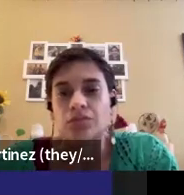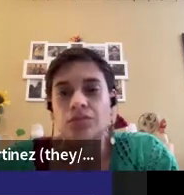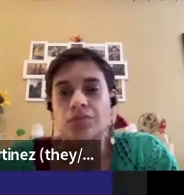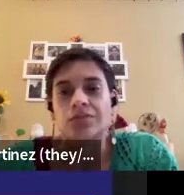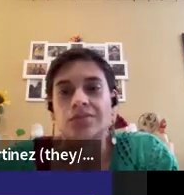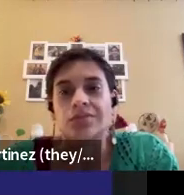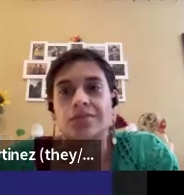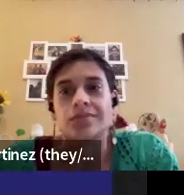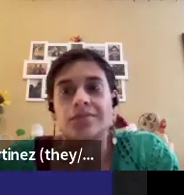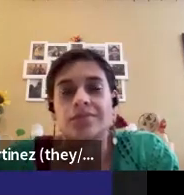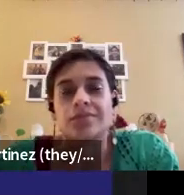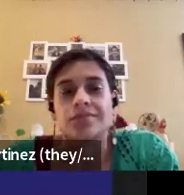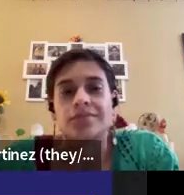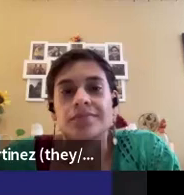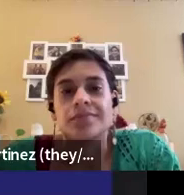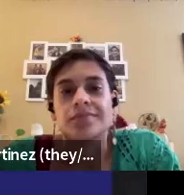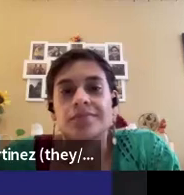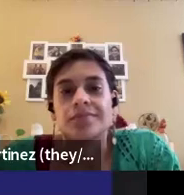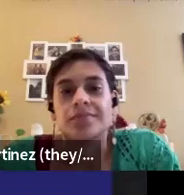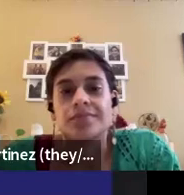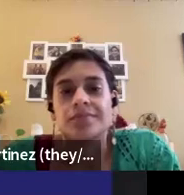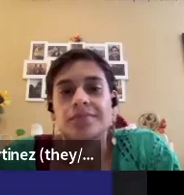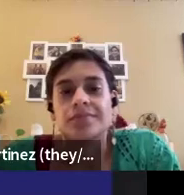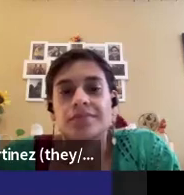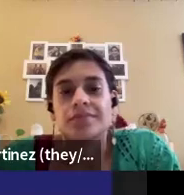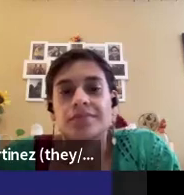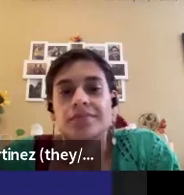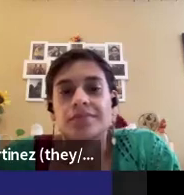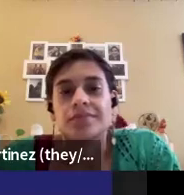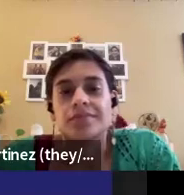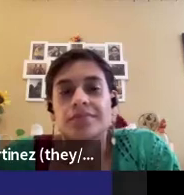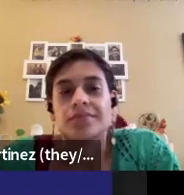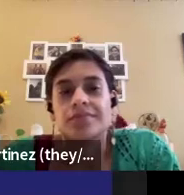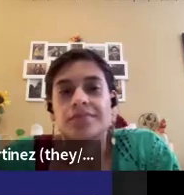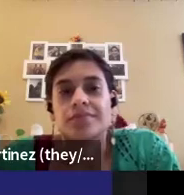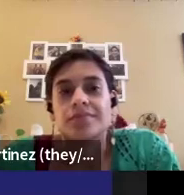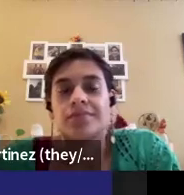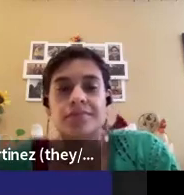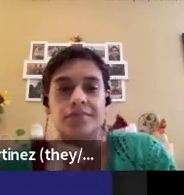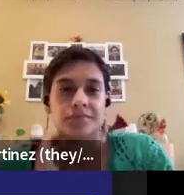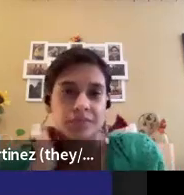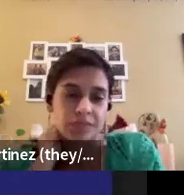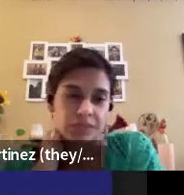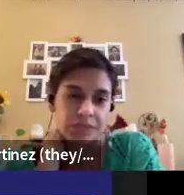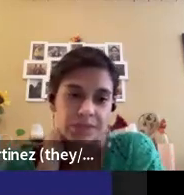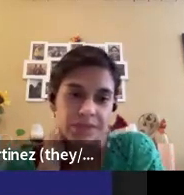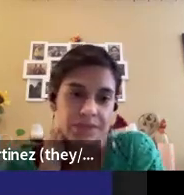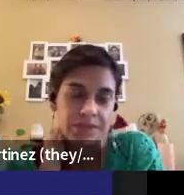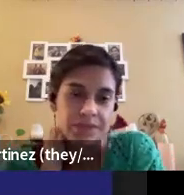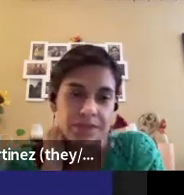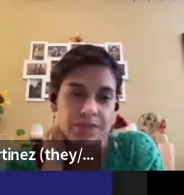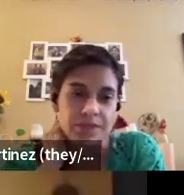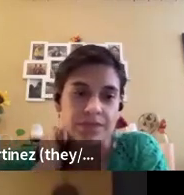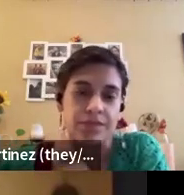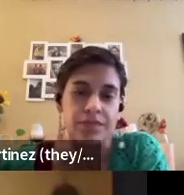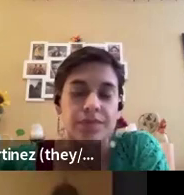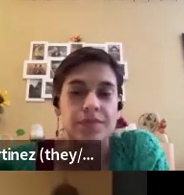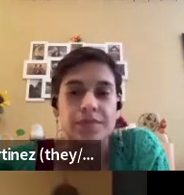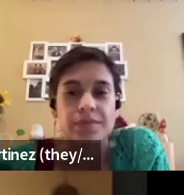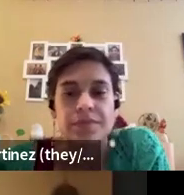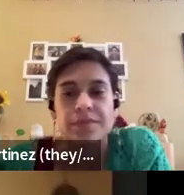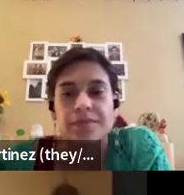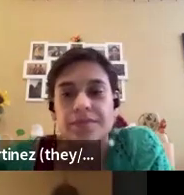here's a Zoom link. I'm calling for people, anyone in Athens who are interested in resolving this particular housing crisis.